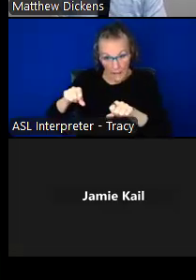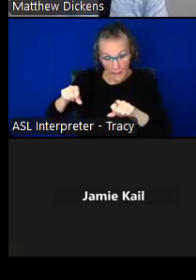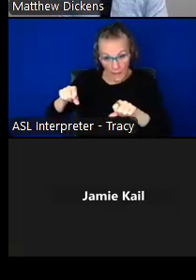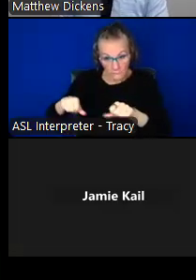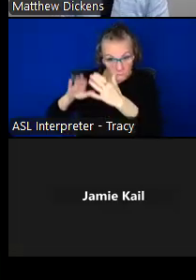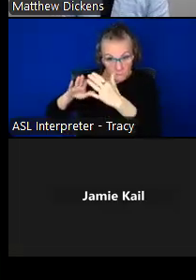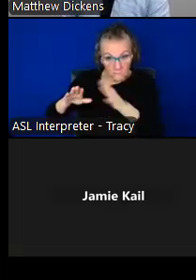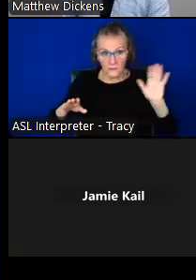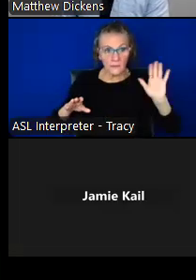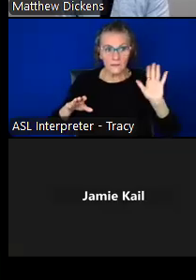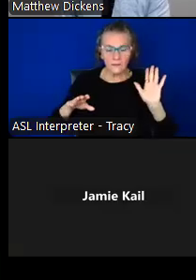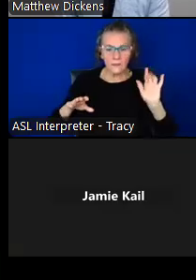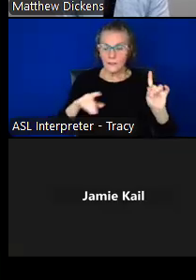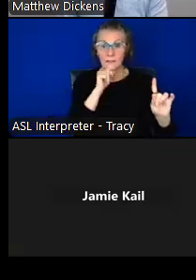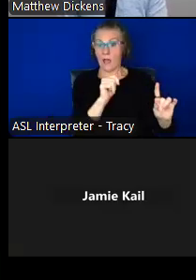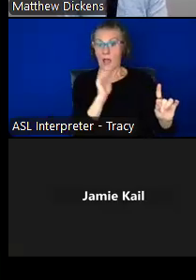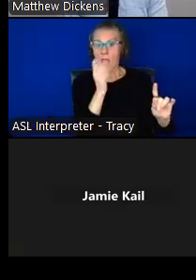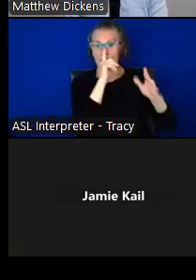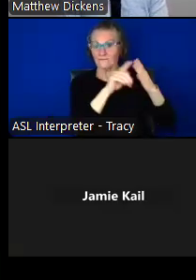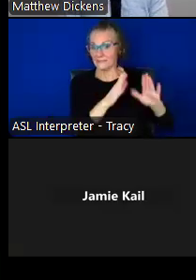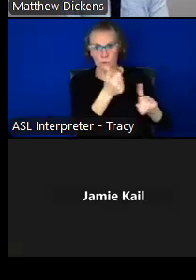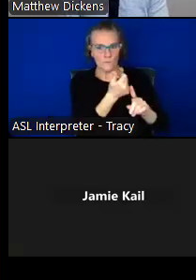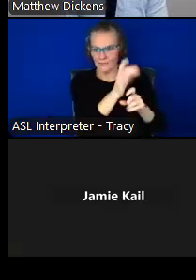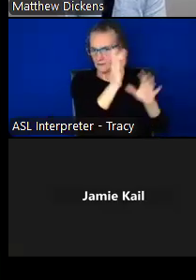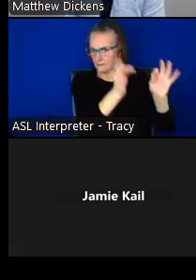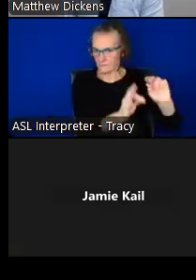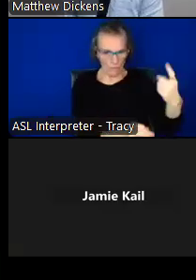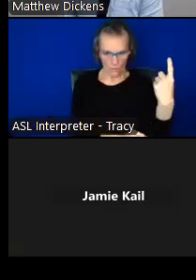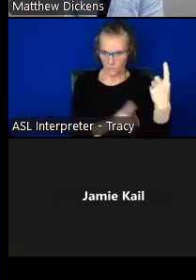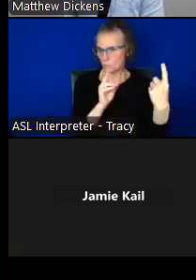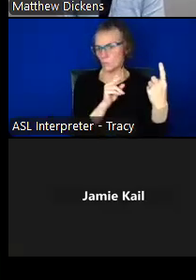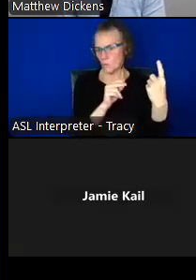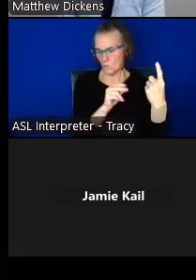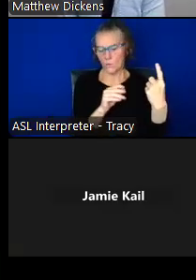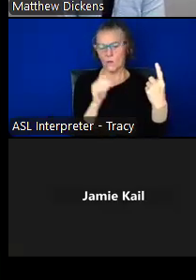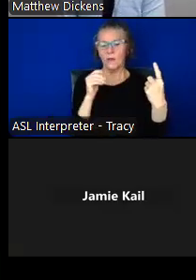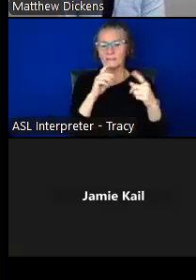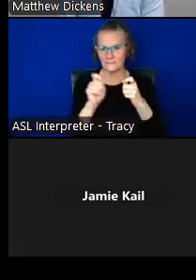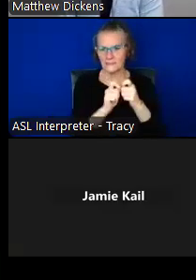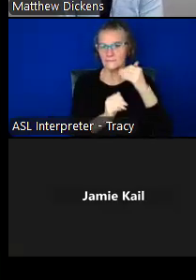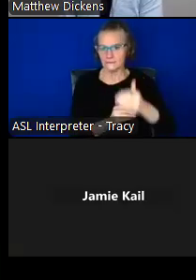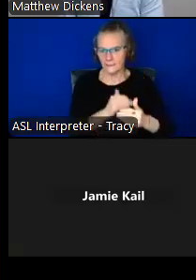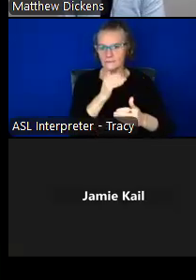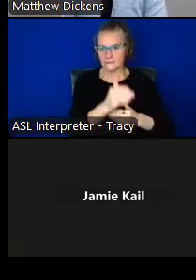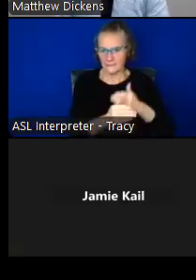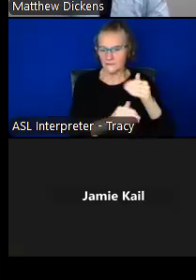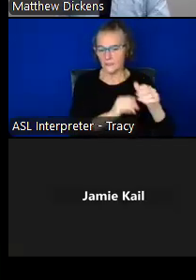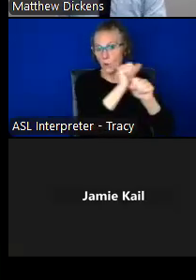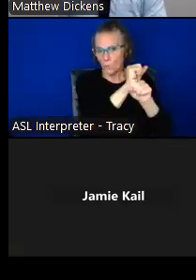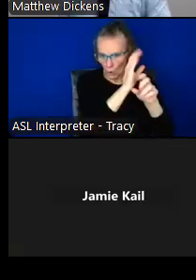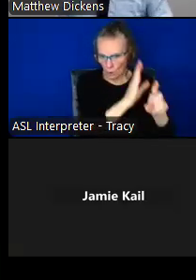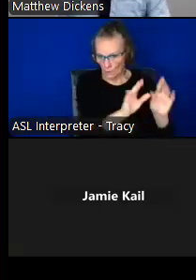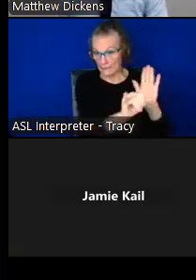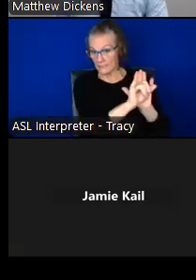not the specialist making that decision by themselves. There are steps and processes. So it's the worker identifies